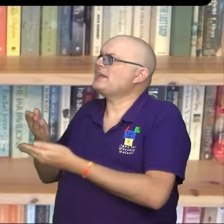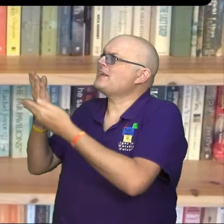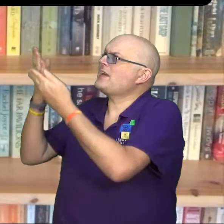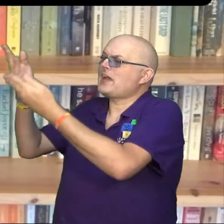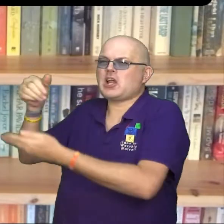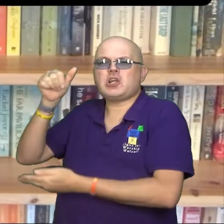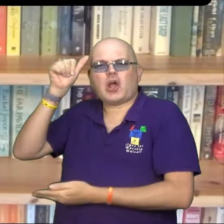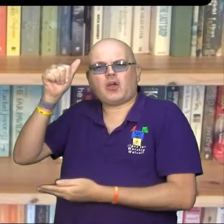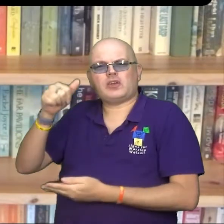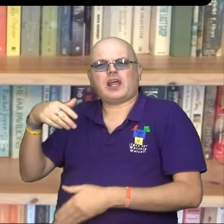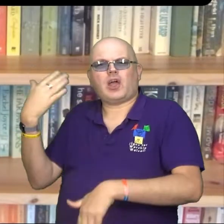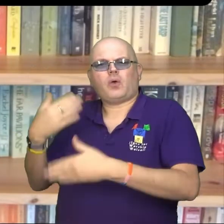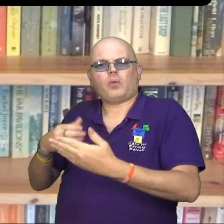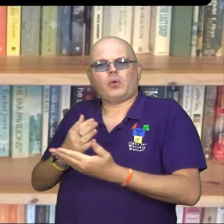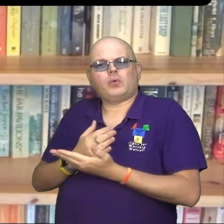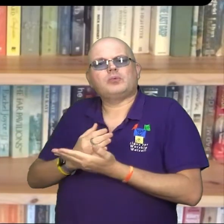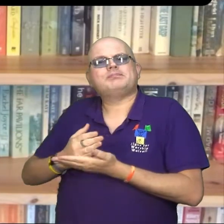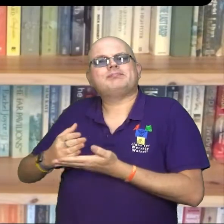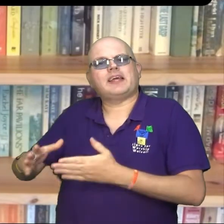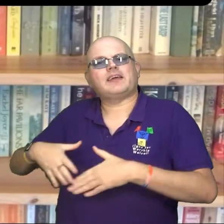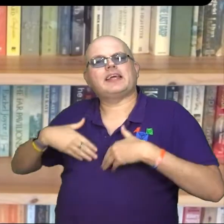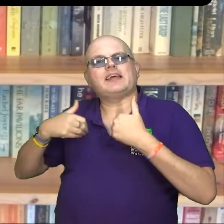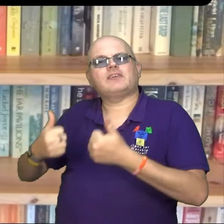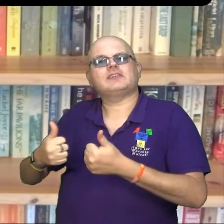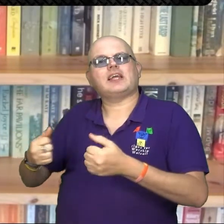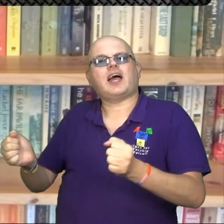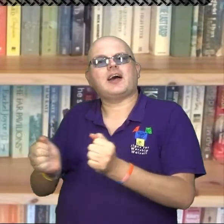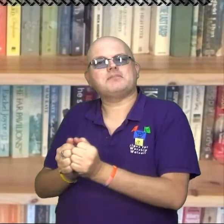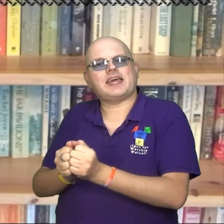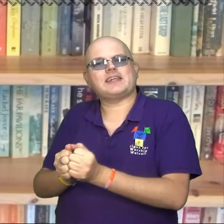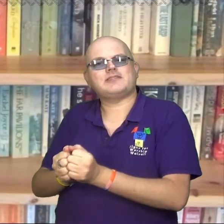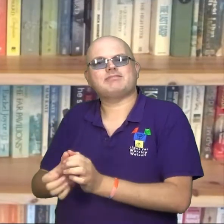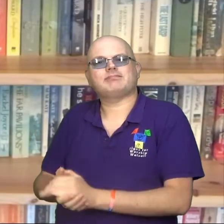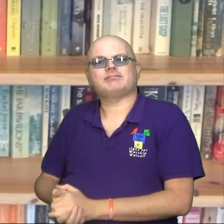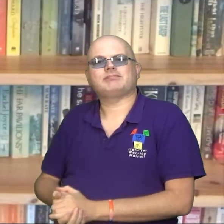pain, and heals our wounds. Amen.